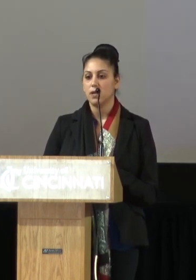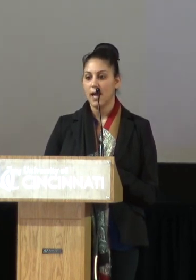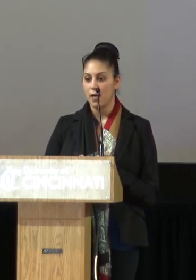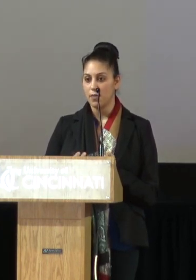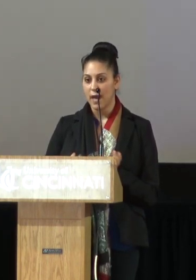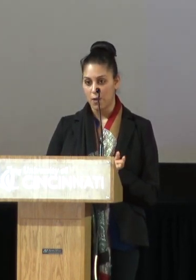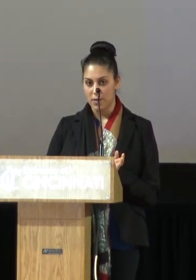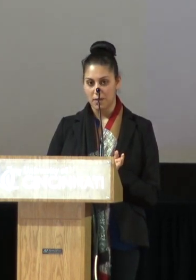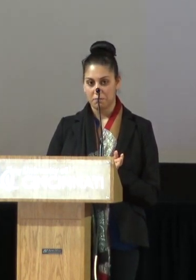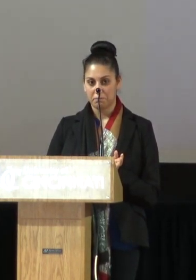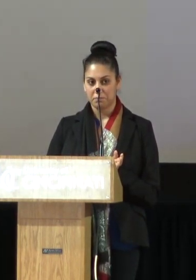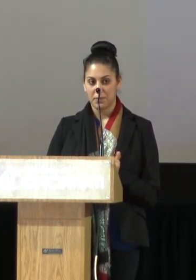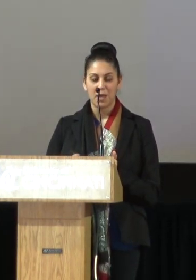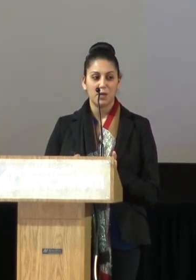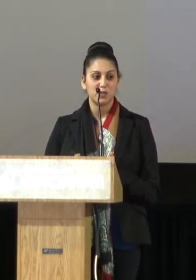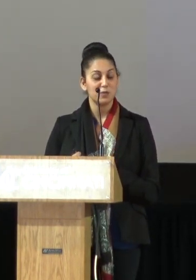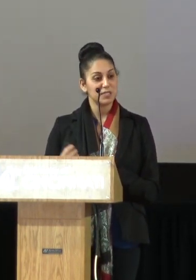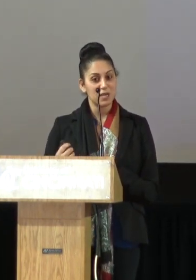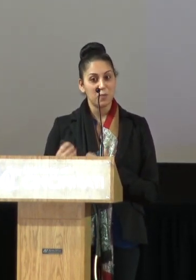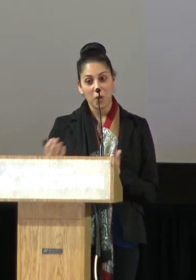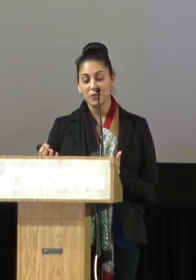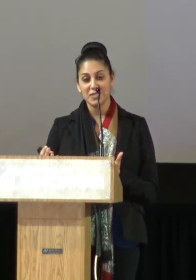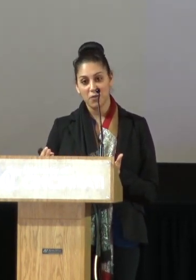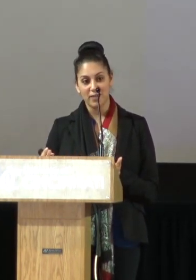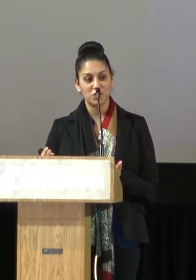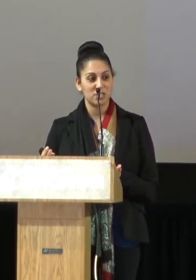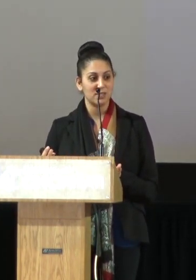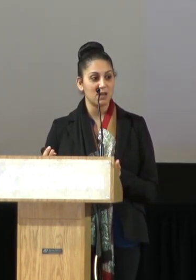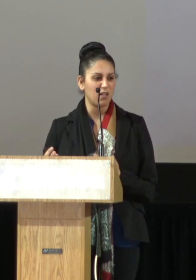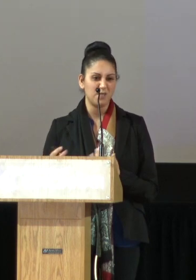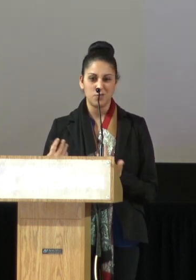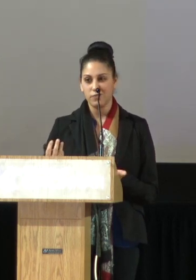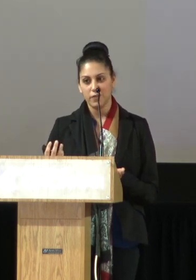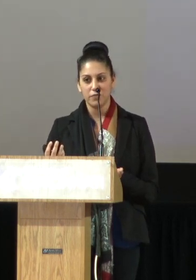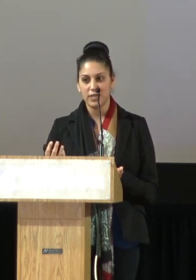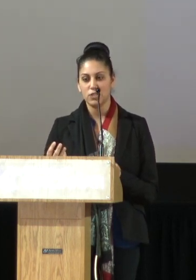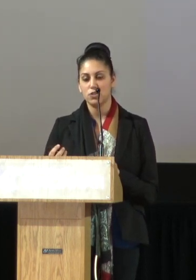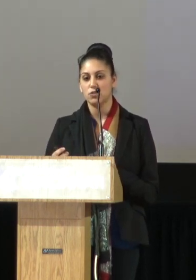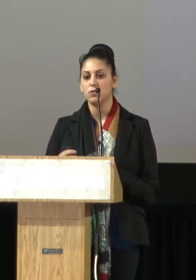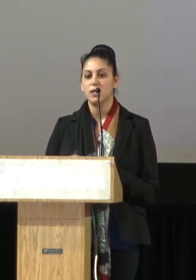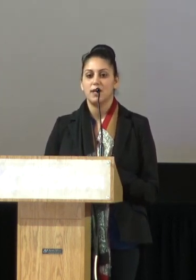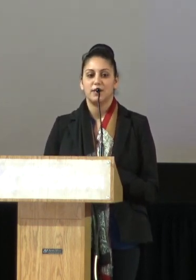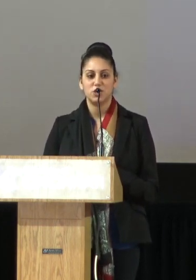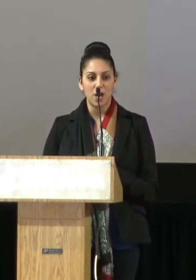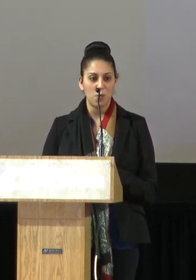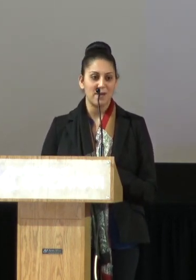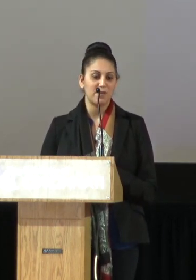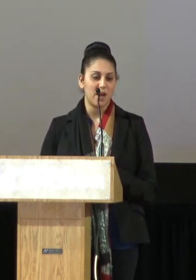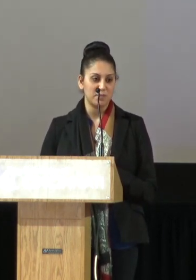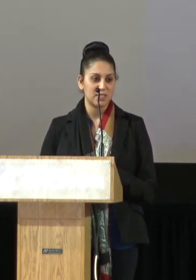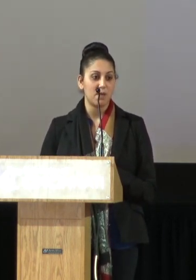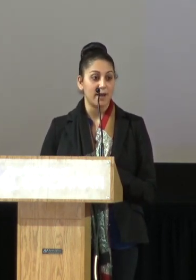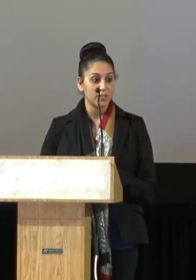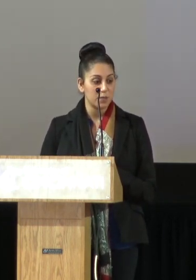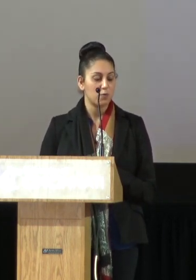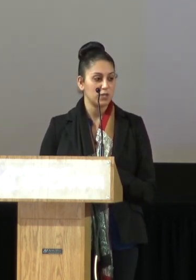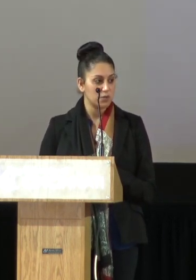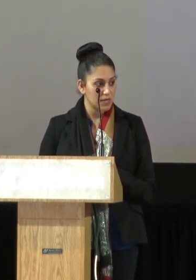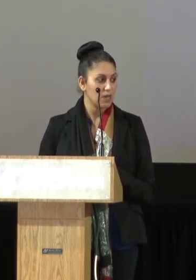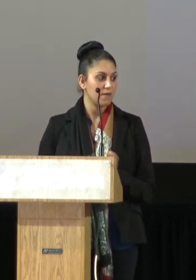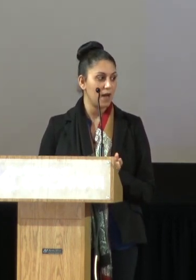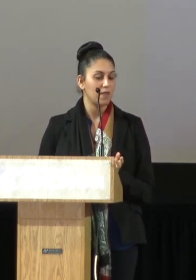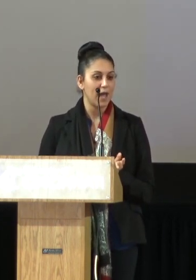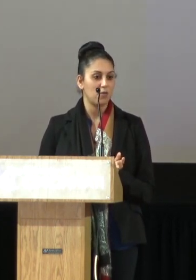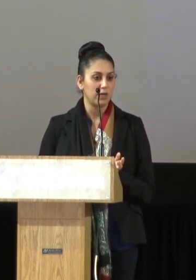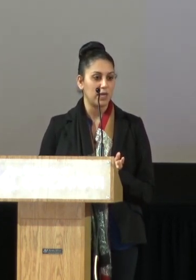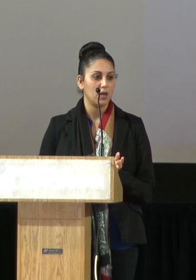about health equity. So I'm just going to pose the question to all of you, and feel free to shout whatever comes to mind. But when you